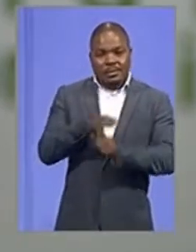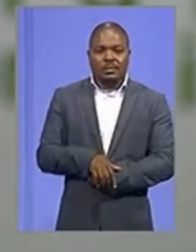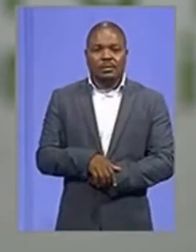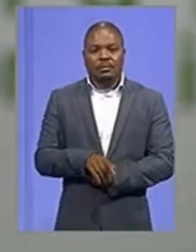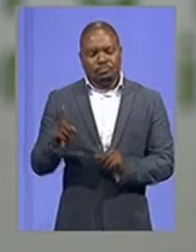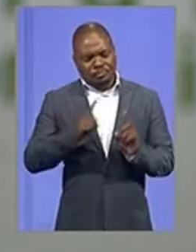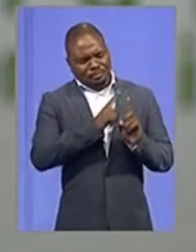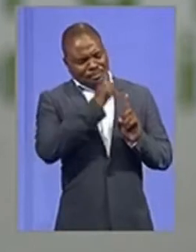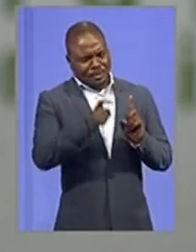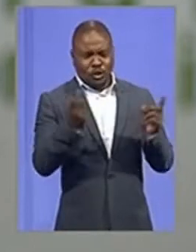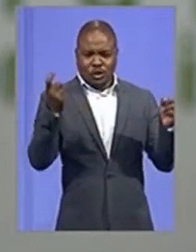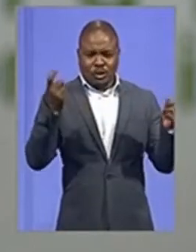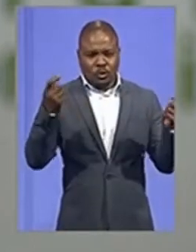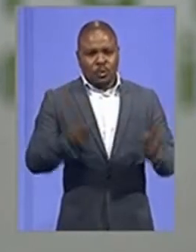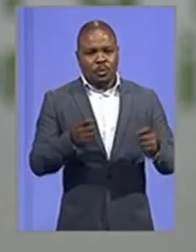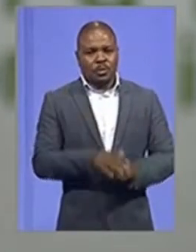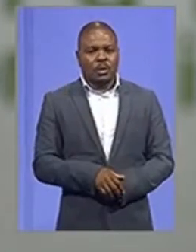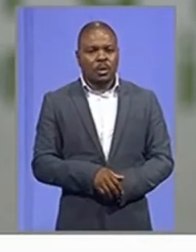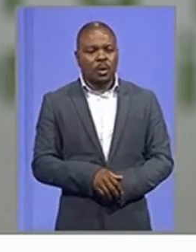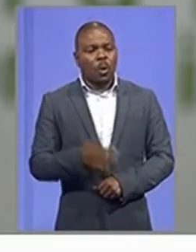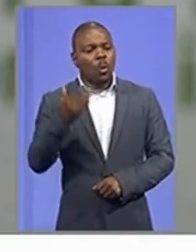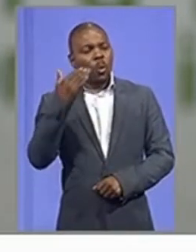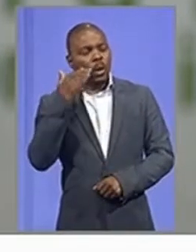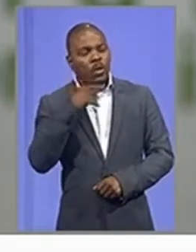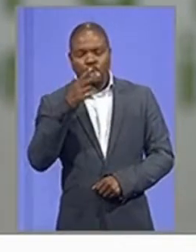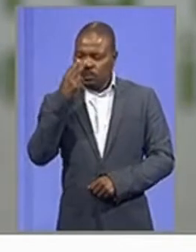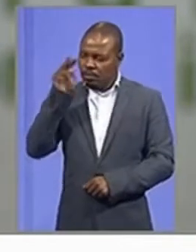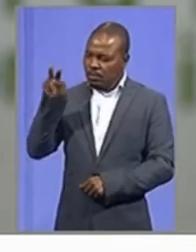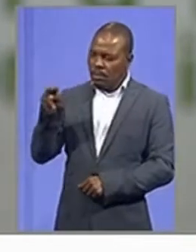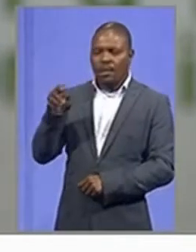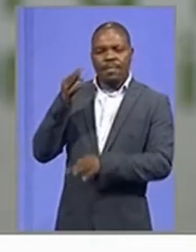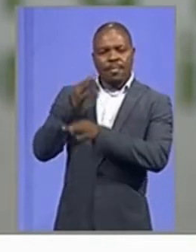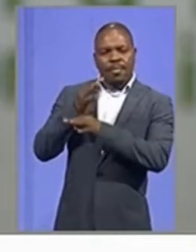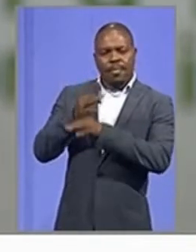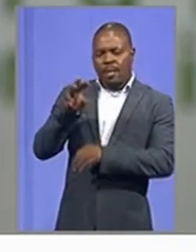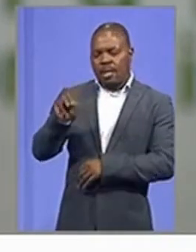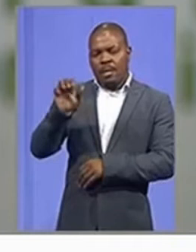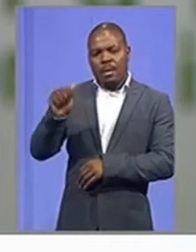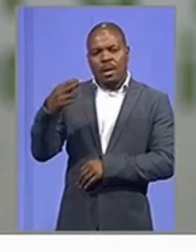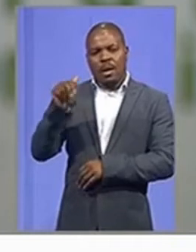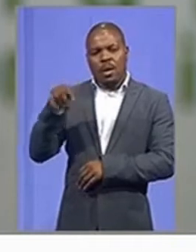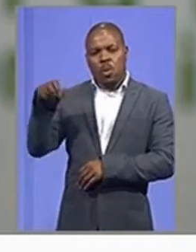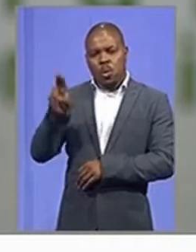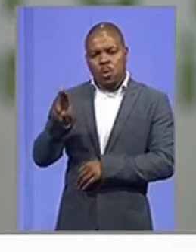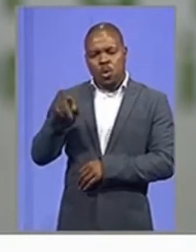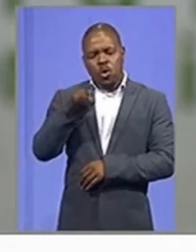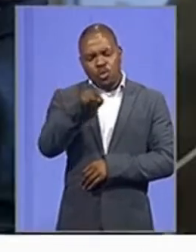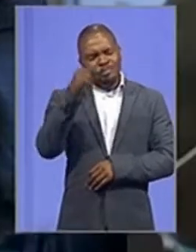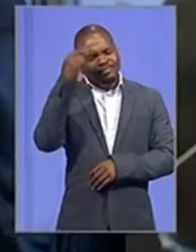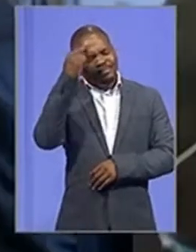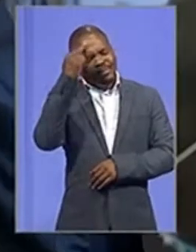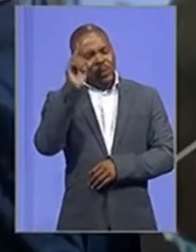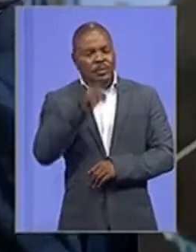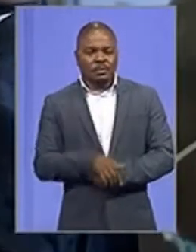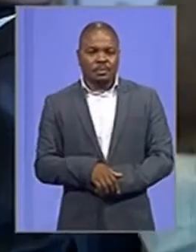le potšišo ye thata. When you saw Ntate Mahlangu, what was that one thing that came to your mind?